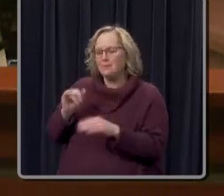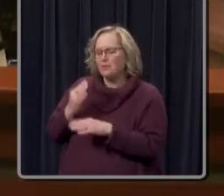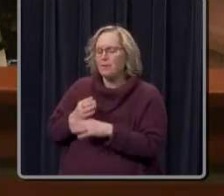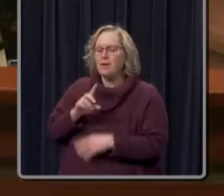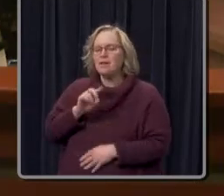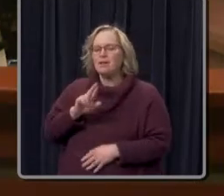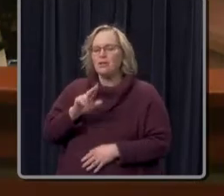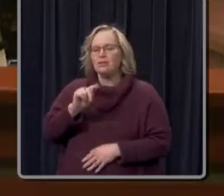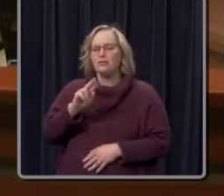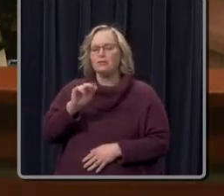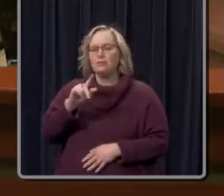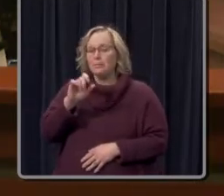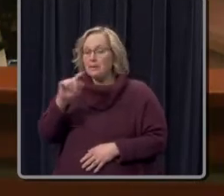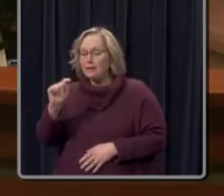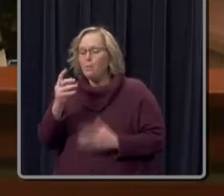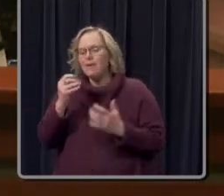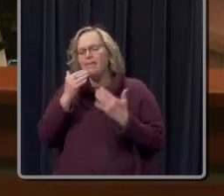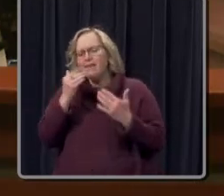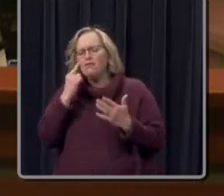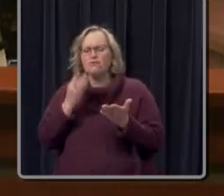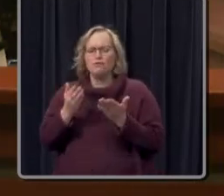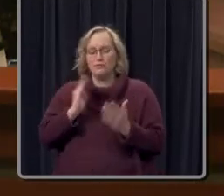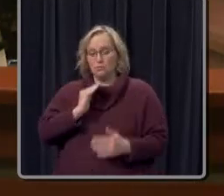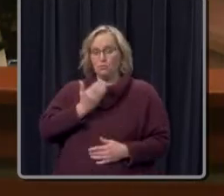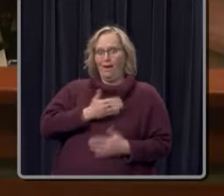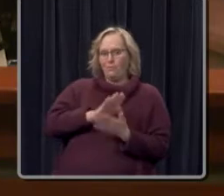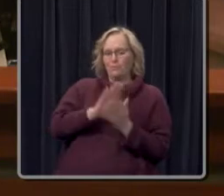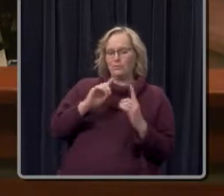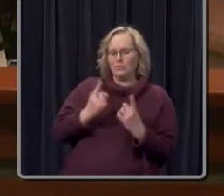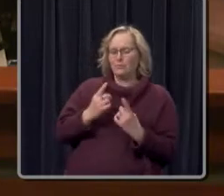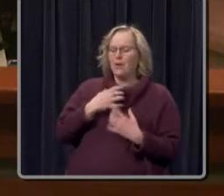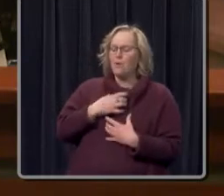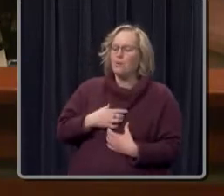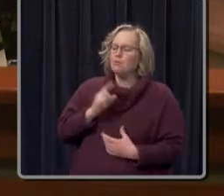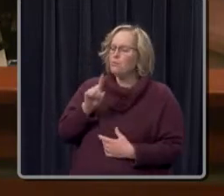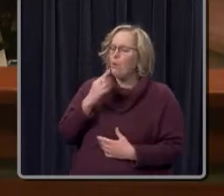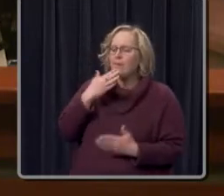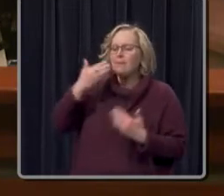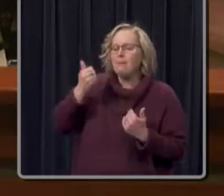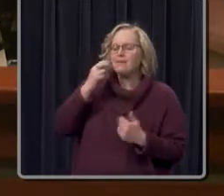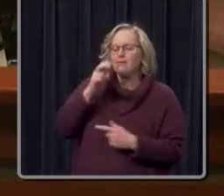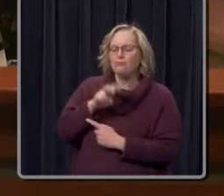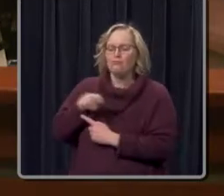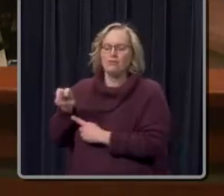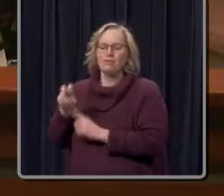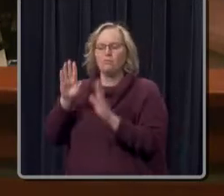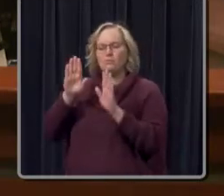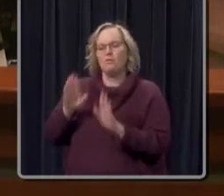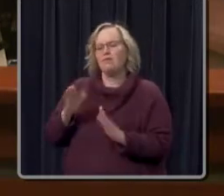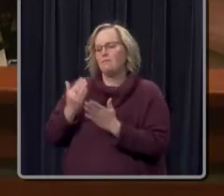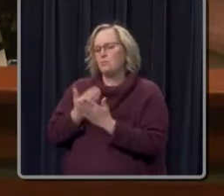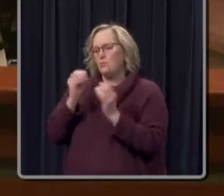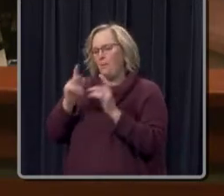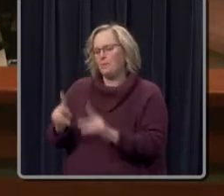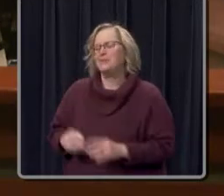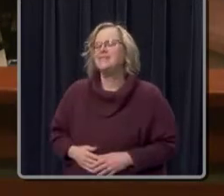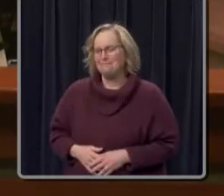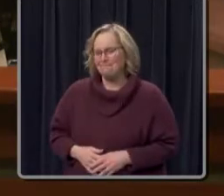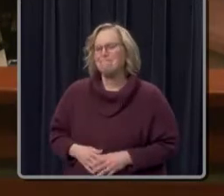I just want to thank you for your service to our district and wish you nothing but the best as you transition to a great new opportunity. Awesome.